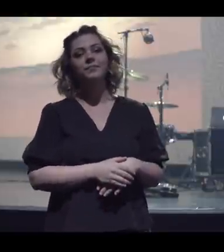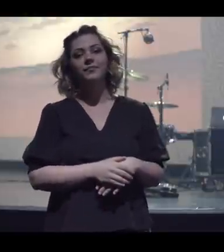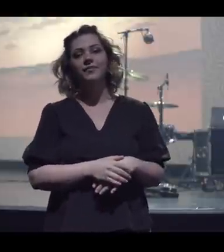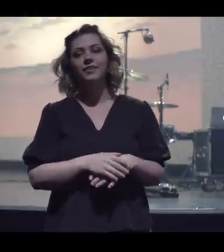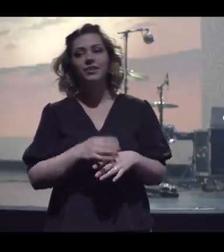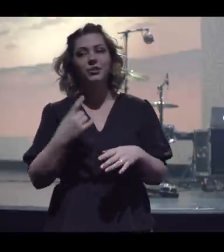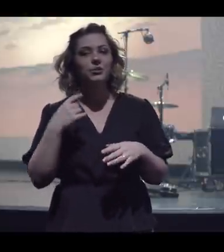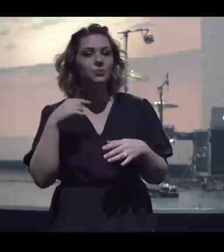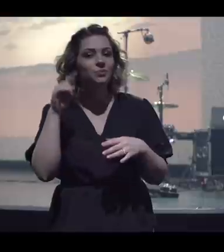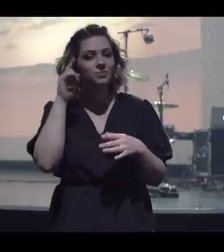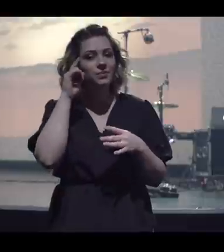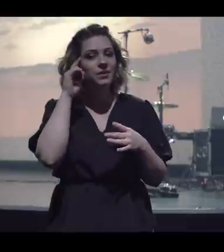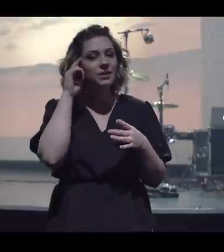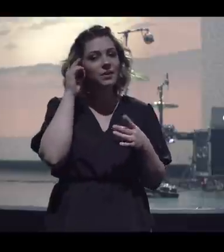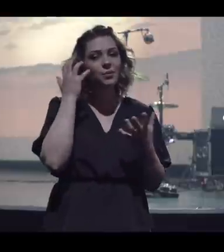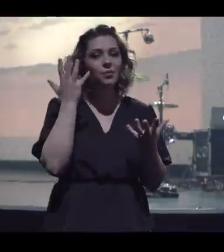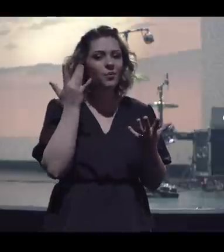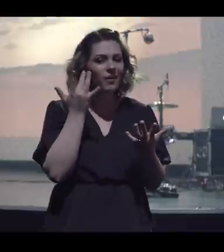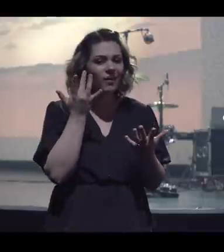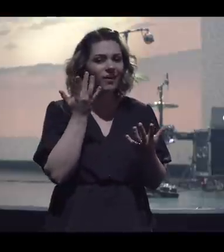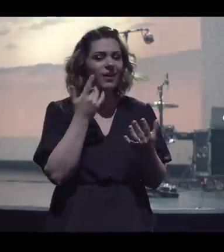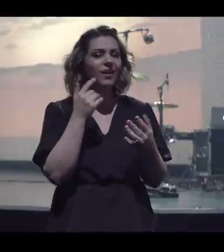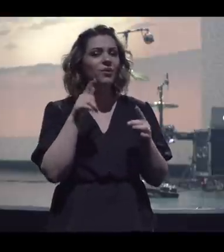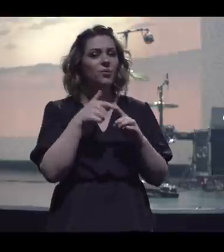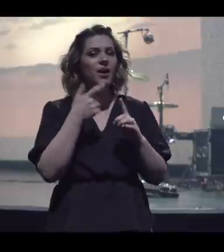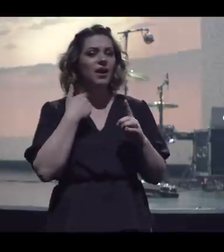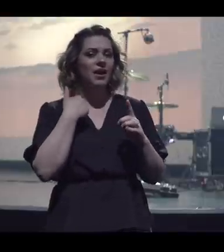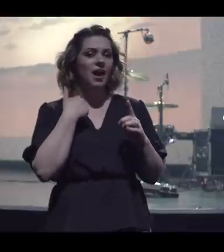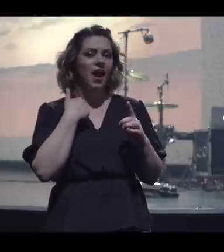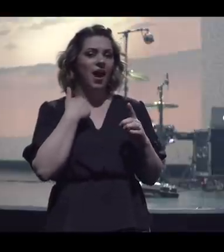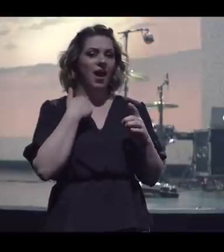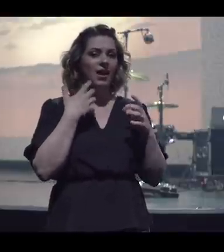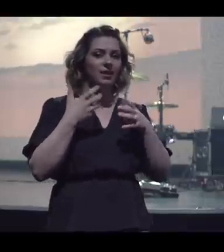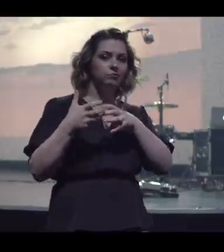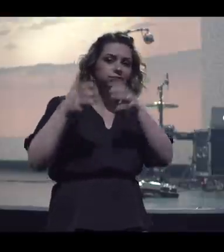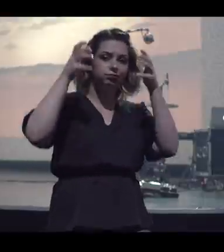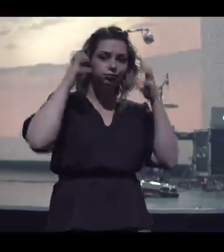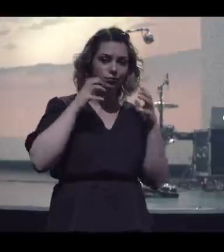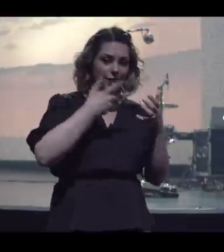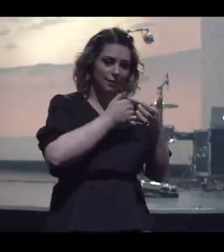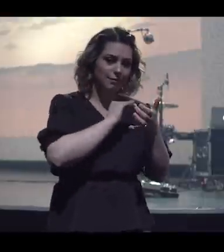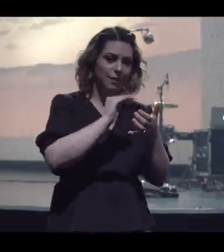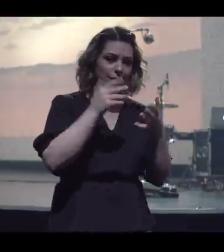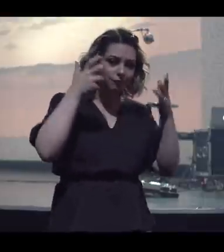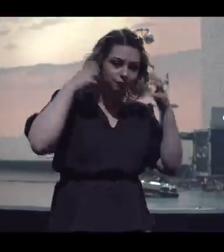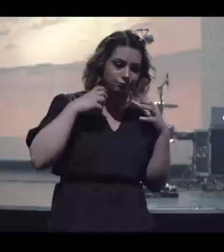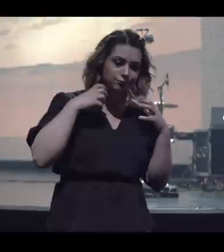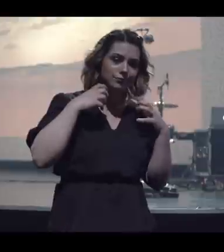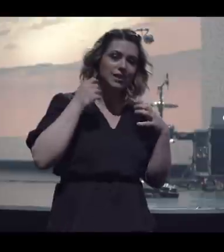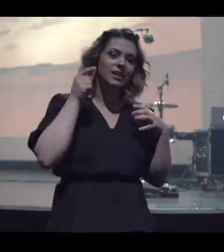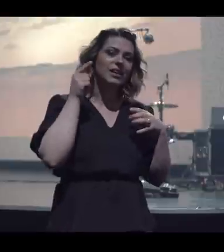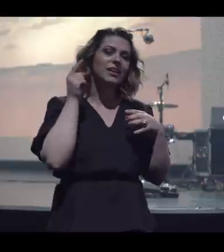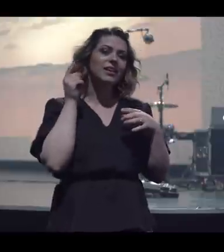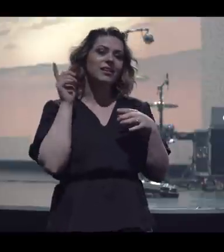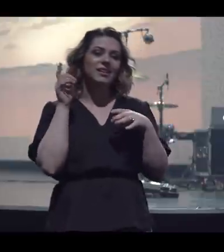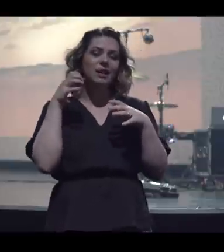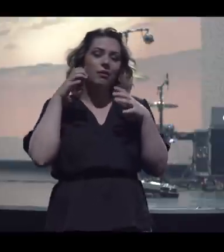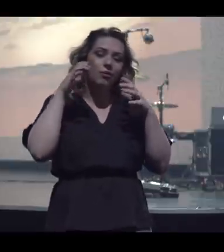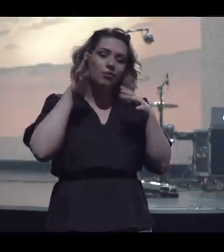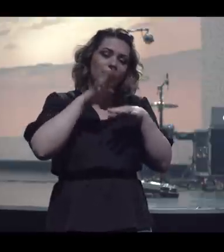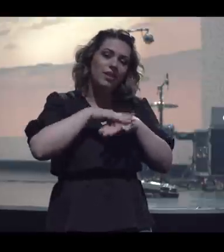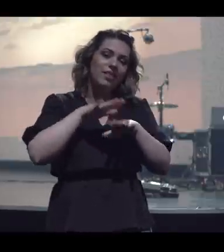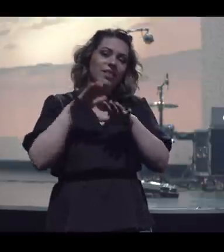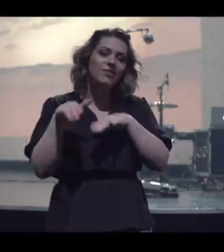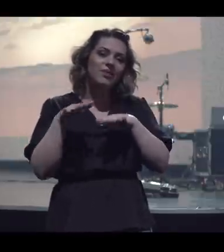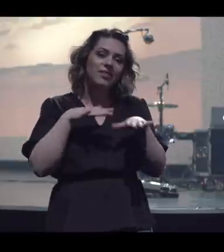why. I mean, when I put that lamb on my shoulders, he just literally took his head and leaned it into mine. It's like, I need you to comfort me. I